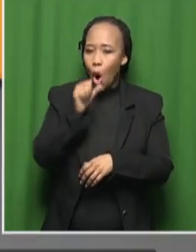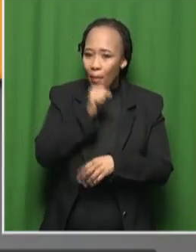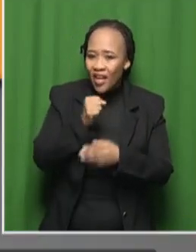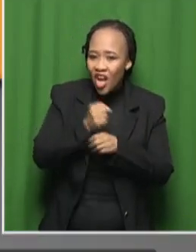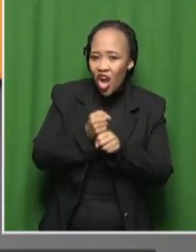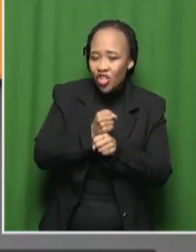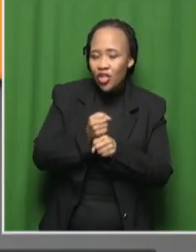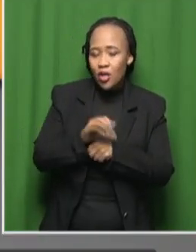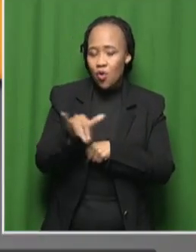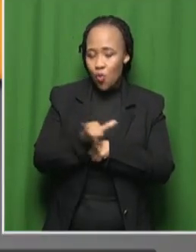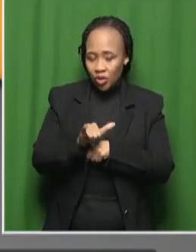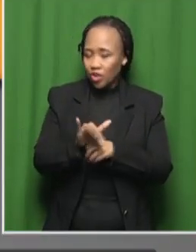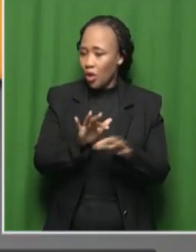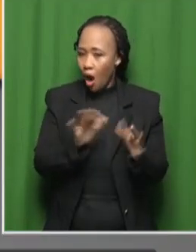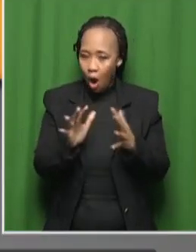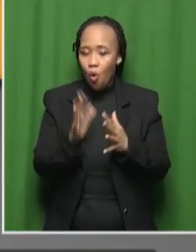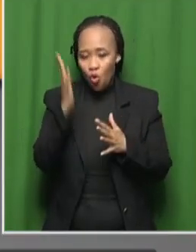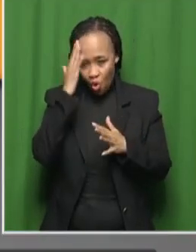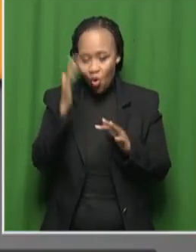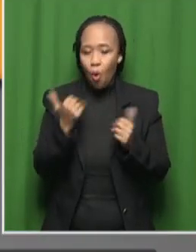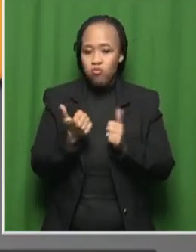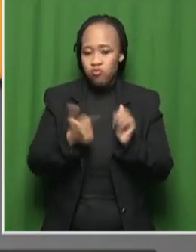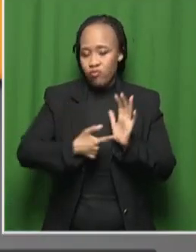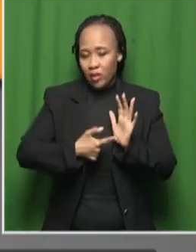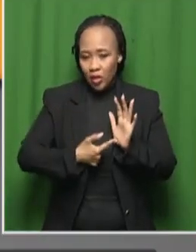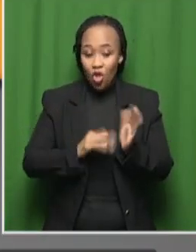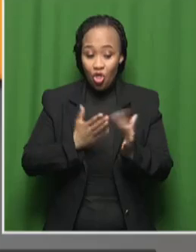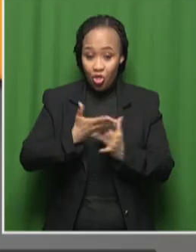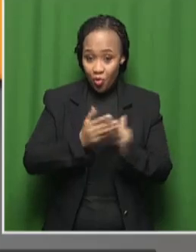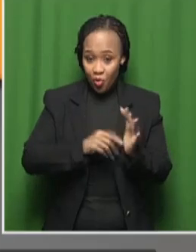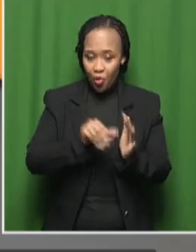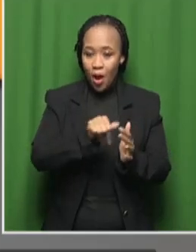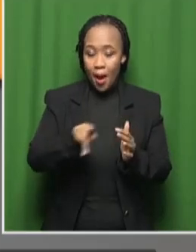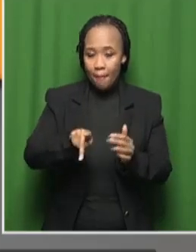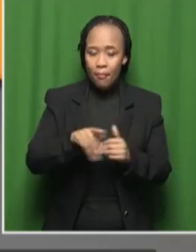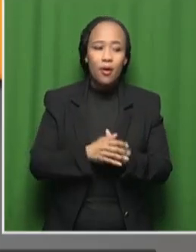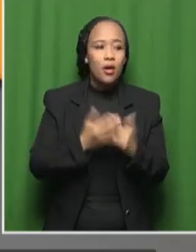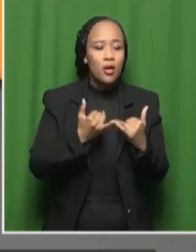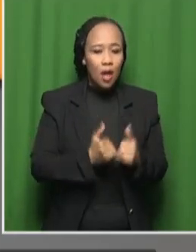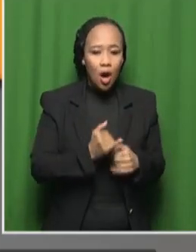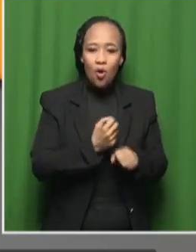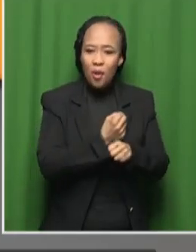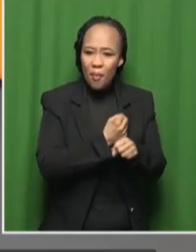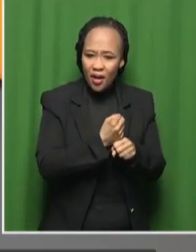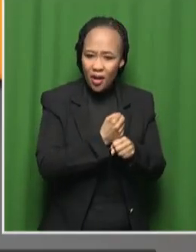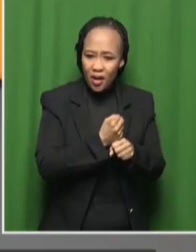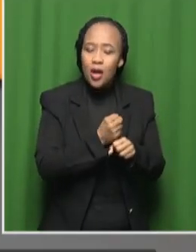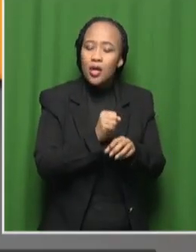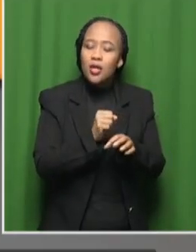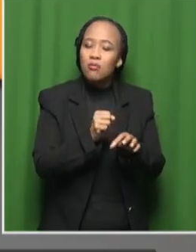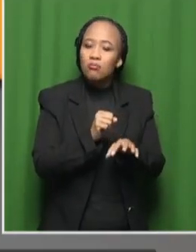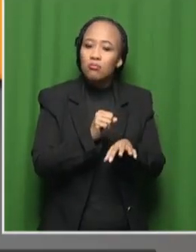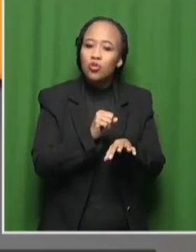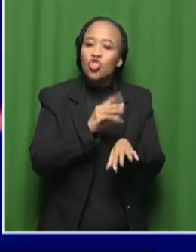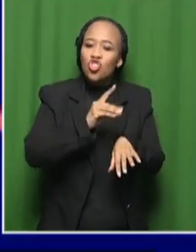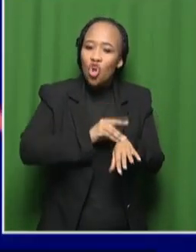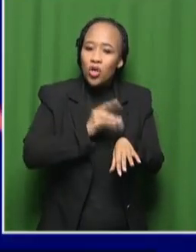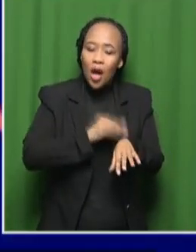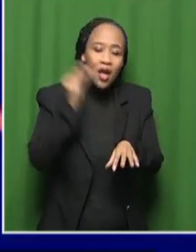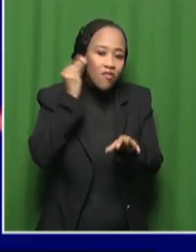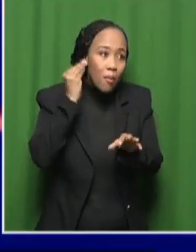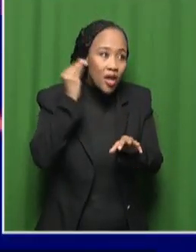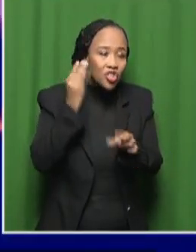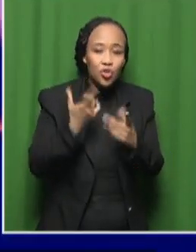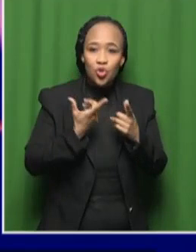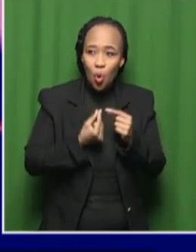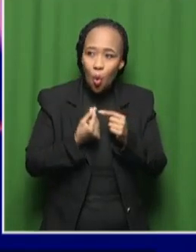the app with the data? Do you go to the particular medical practitioner and request the medical records of the patient? So we've